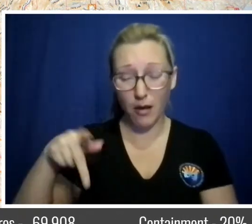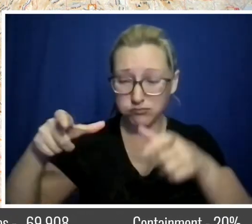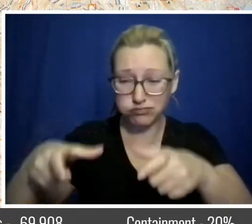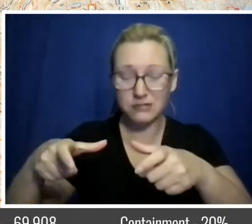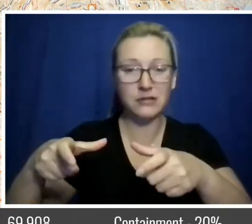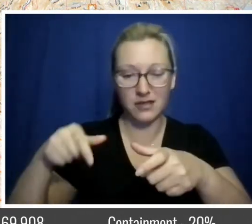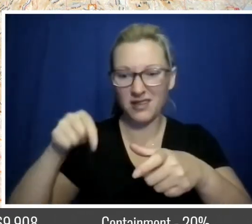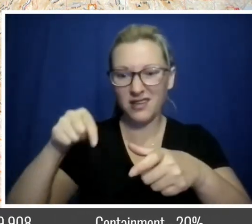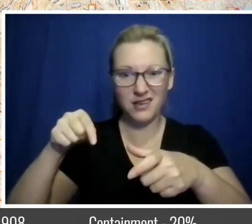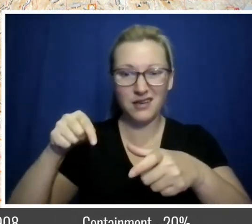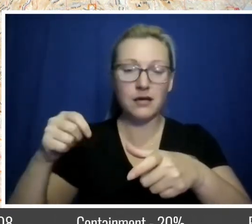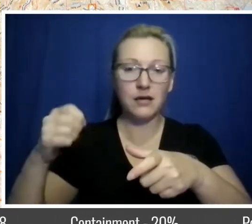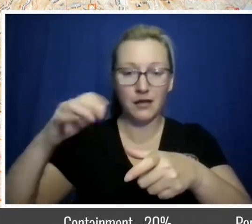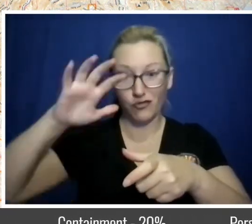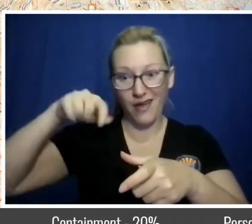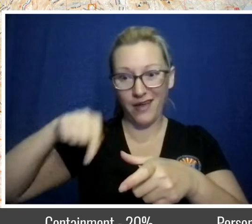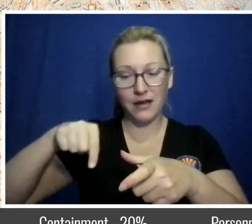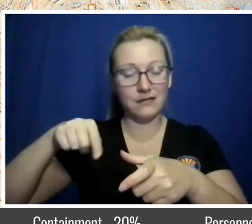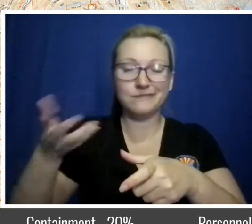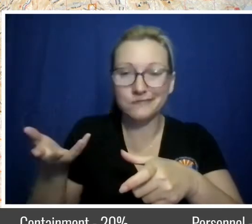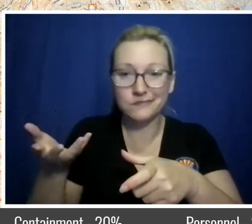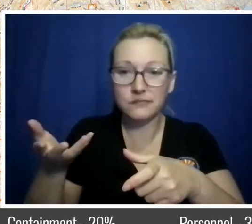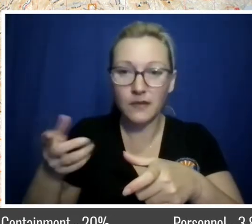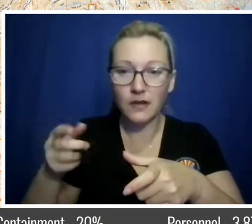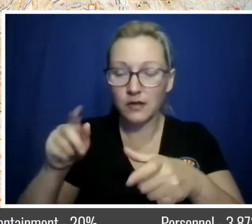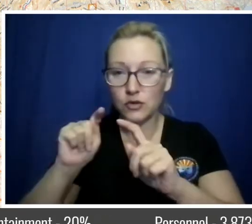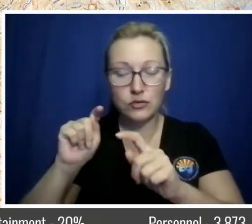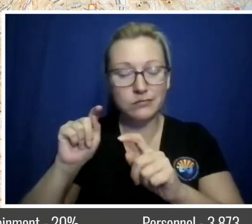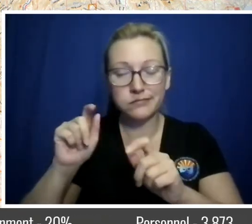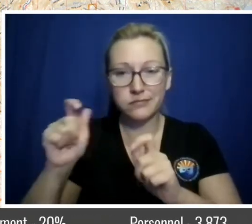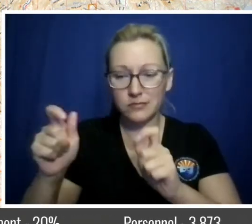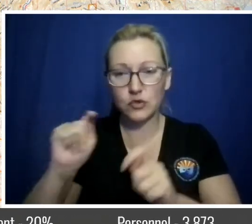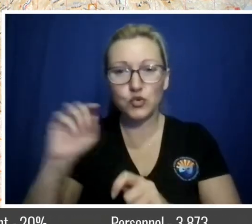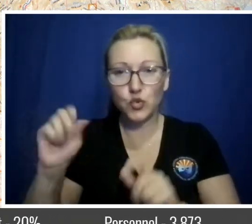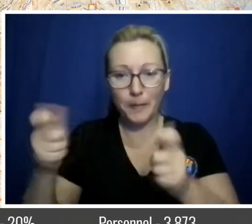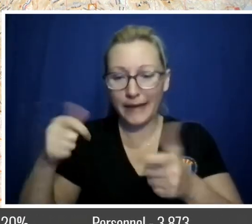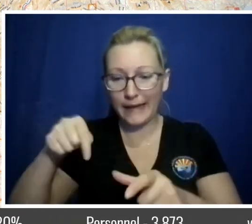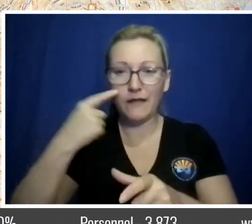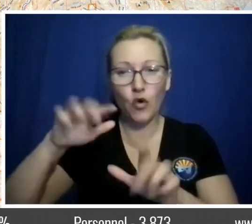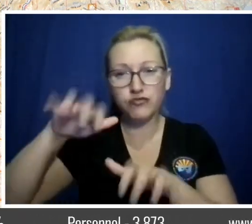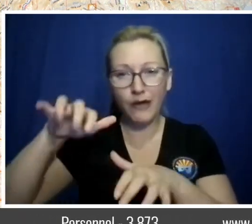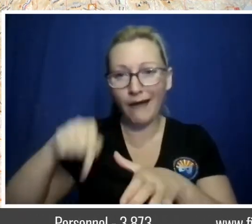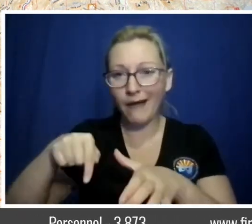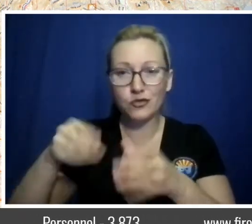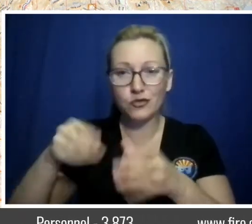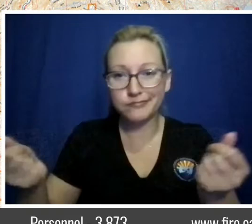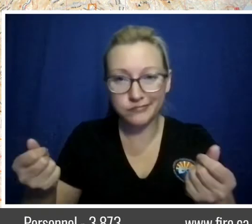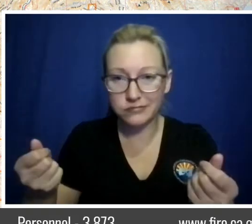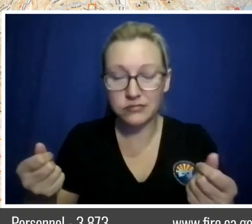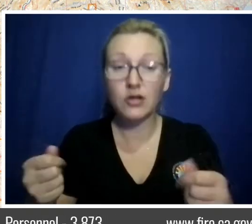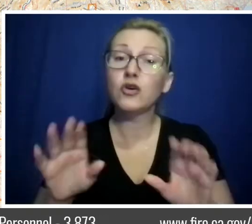too large to be impacted by this amount of rain over such a short amount of time. So I want to emphasize that there will